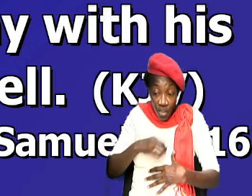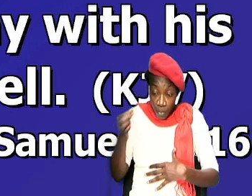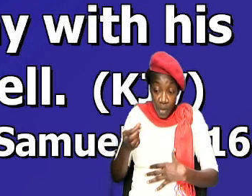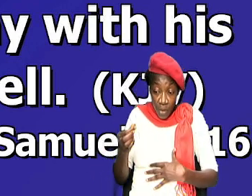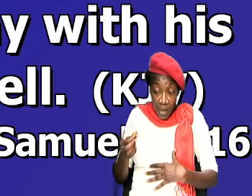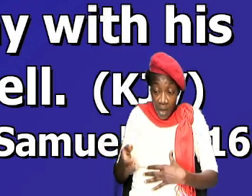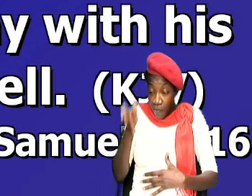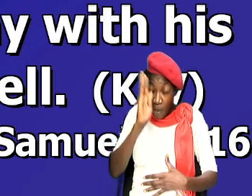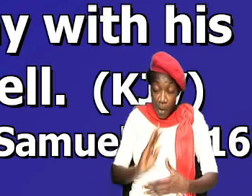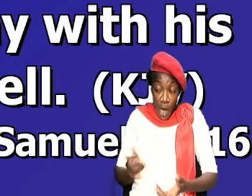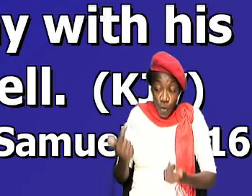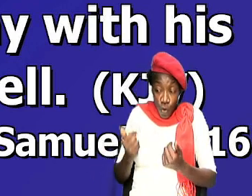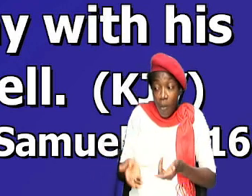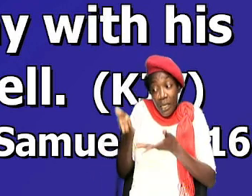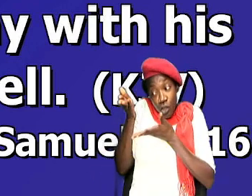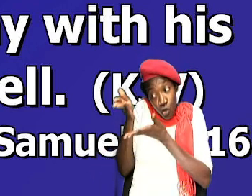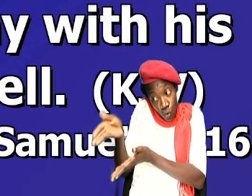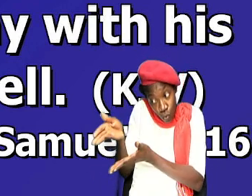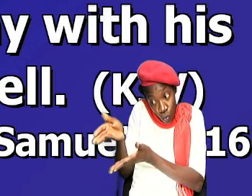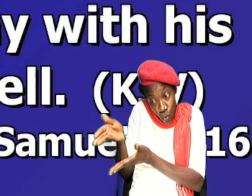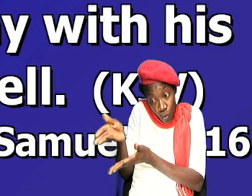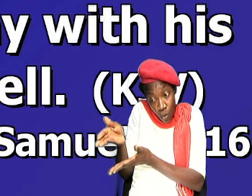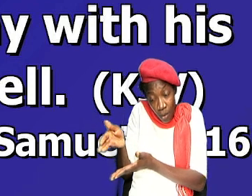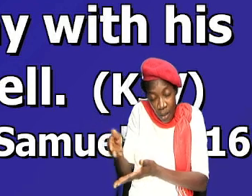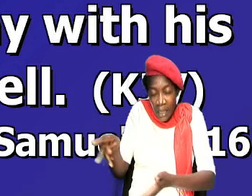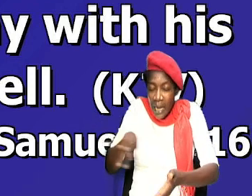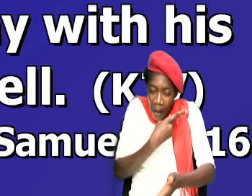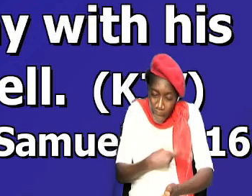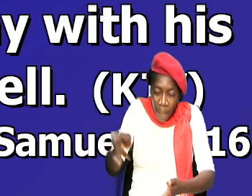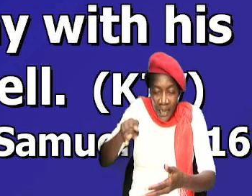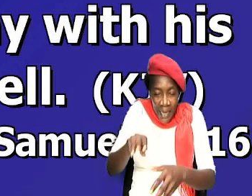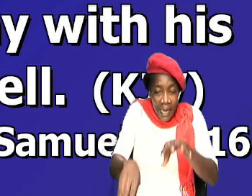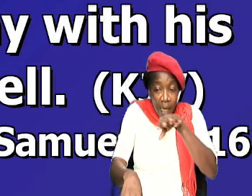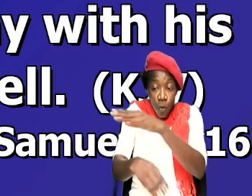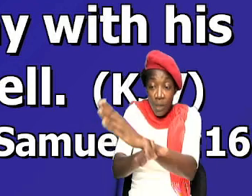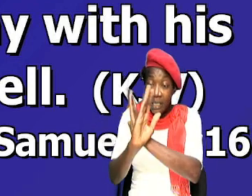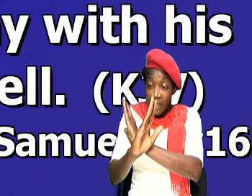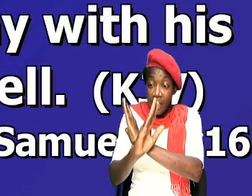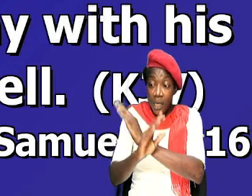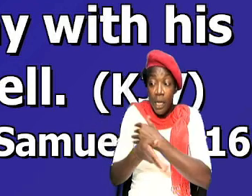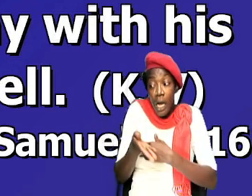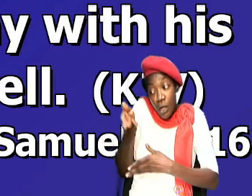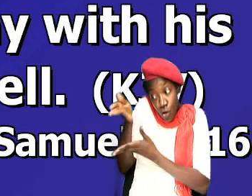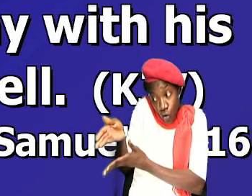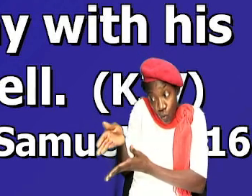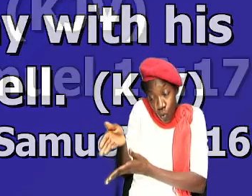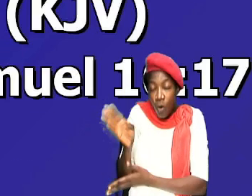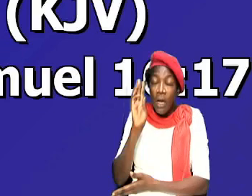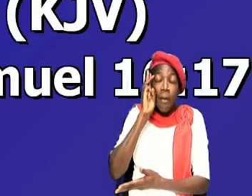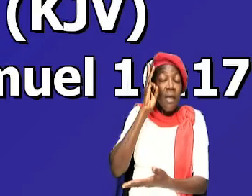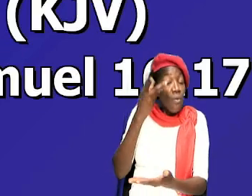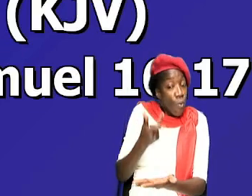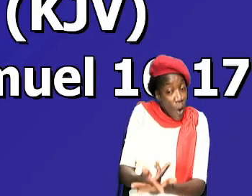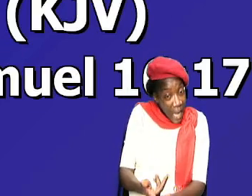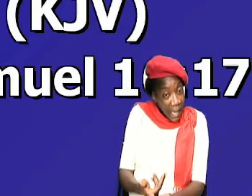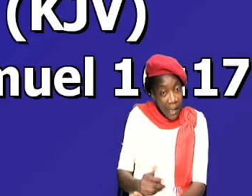thee, that he shall play with his hand, and thou shalt be well.